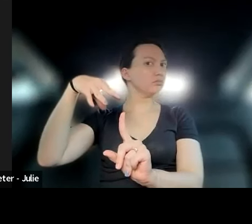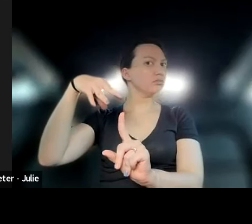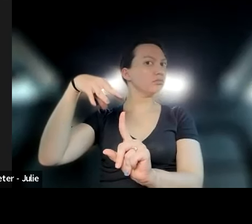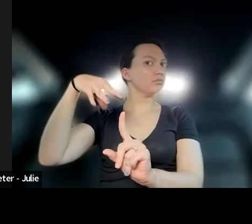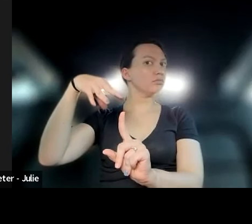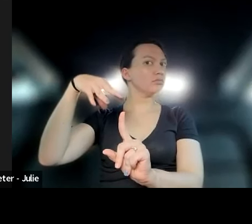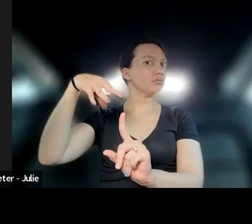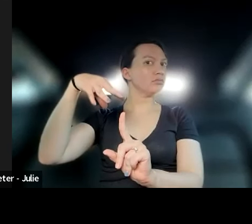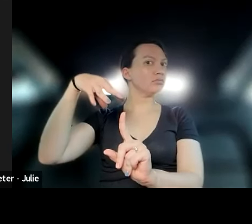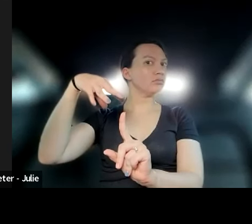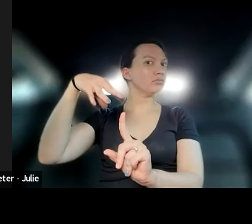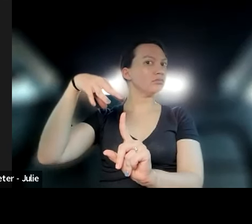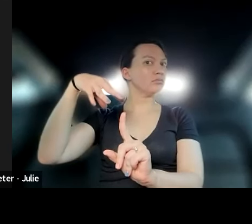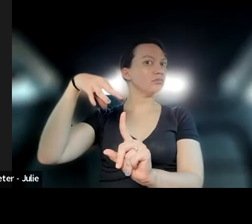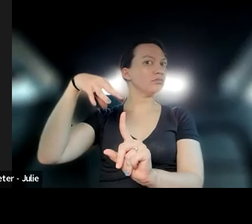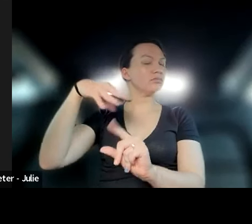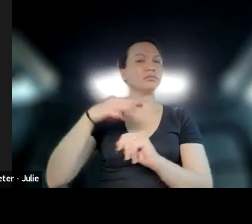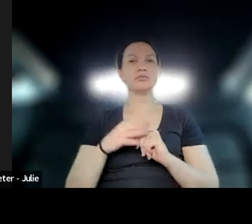And